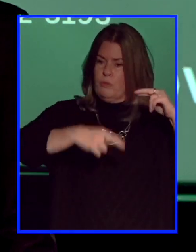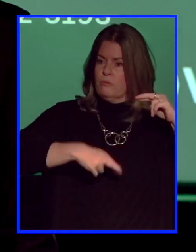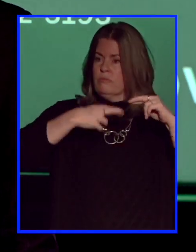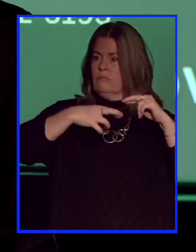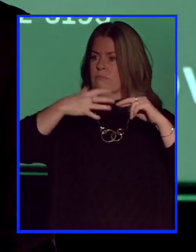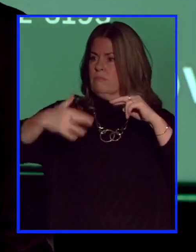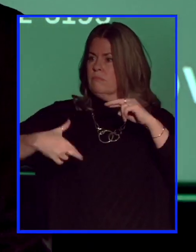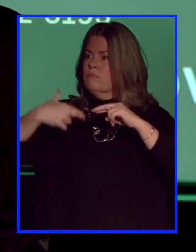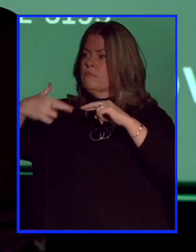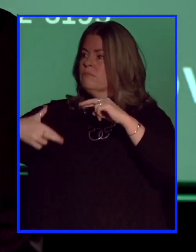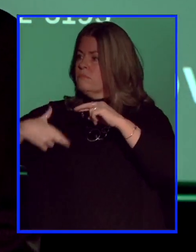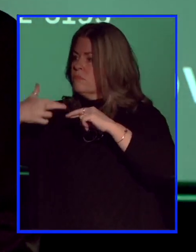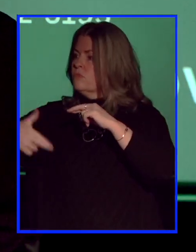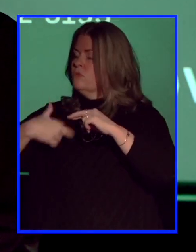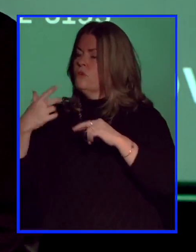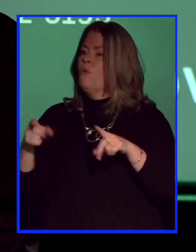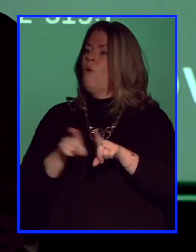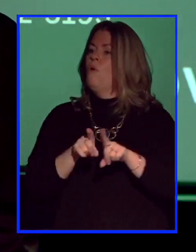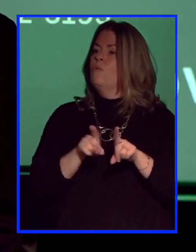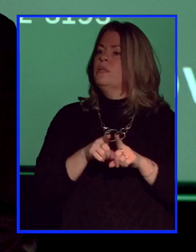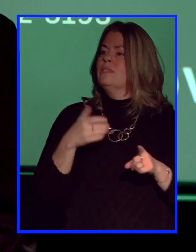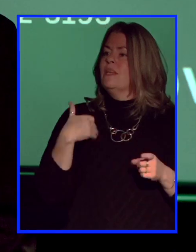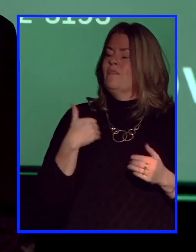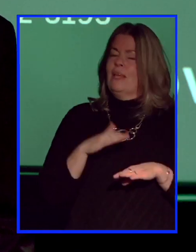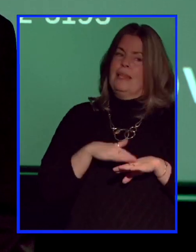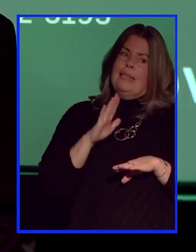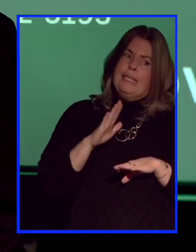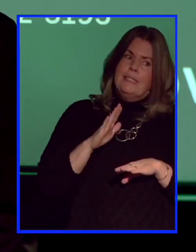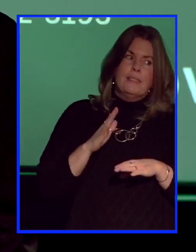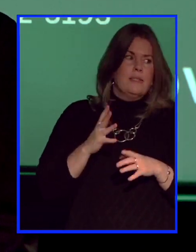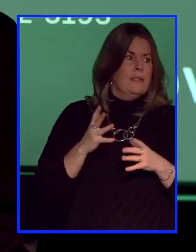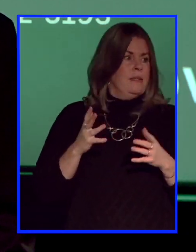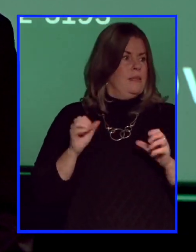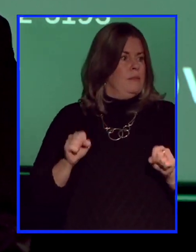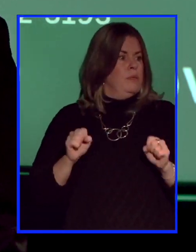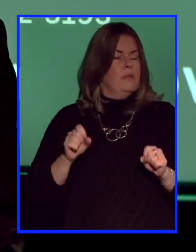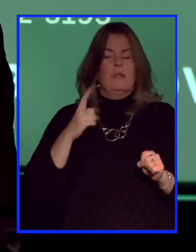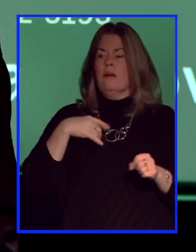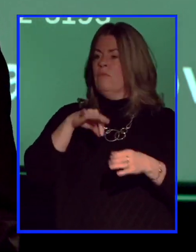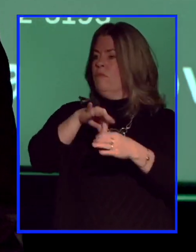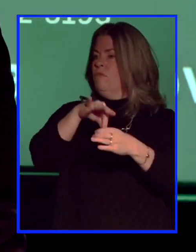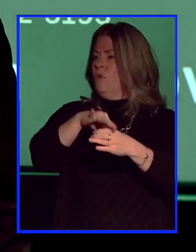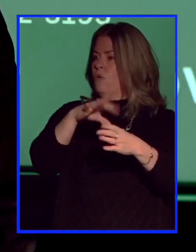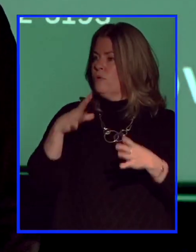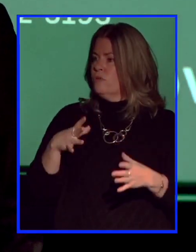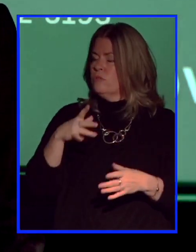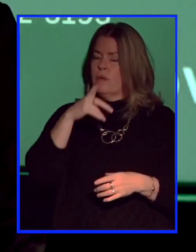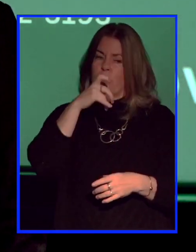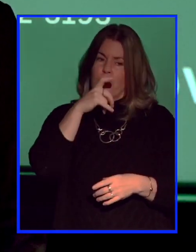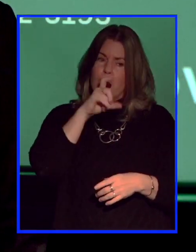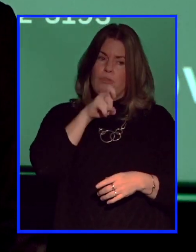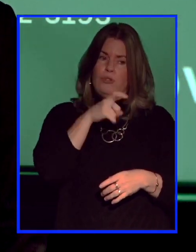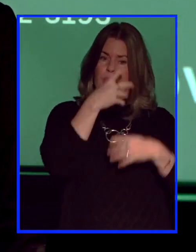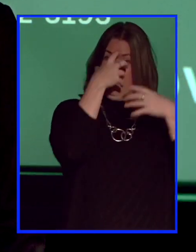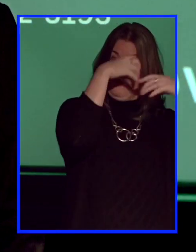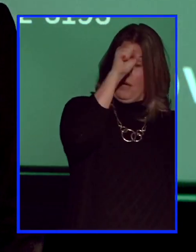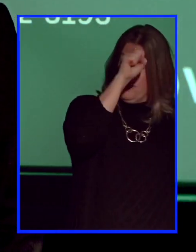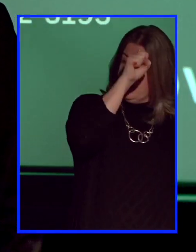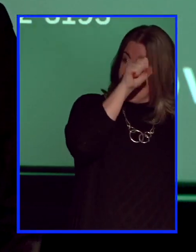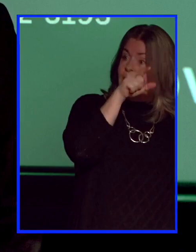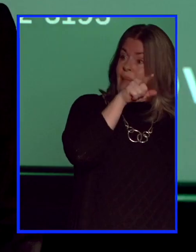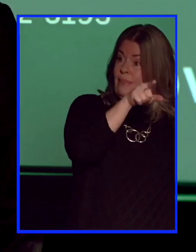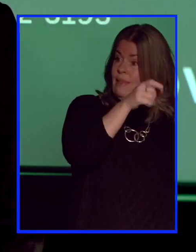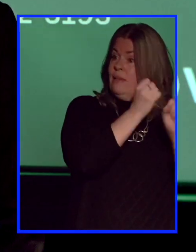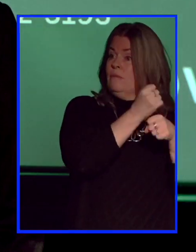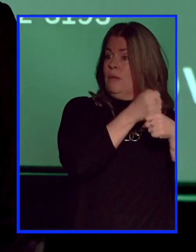So there'd always be at least the capacity of the voters through their decision on who should be our president to weigh in